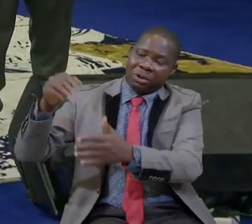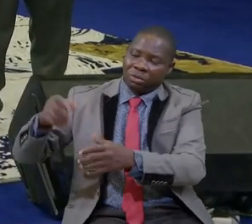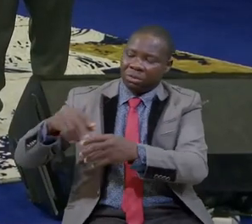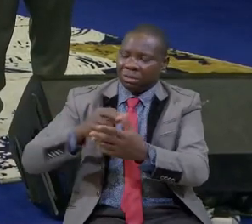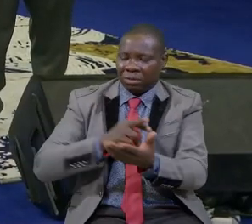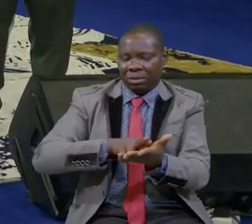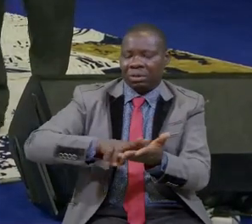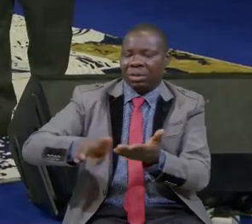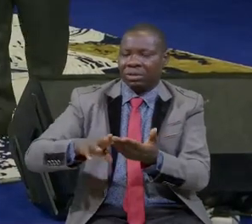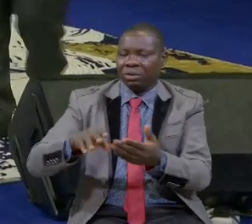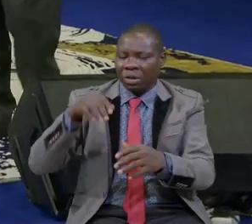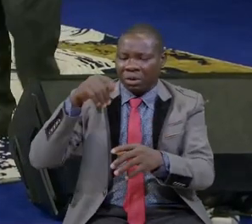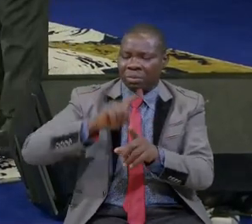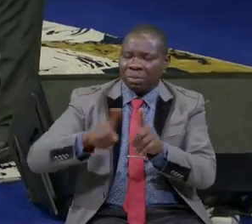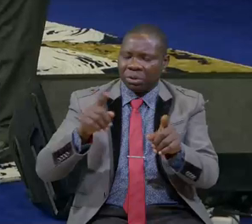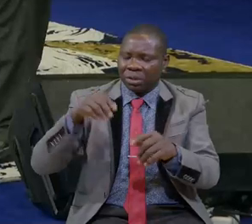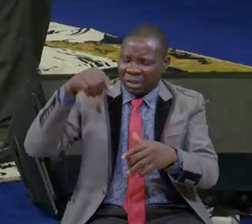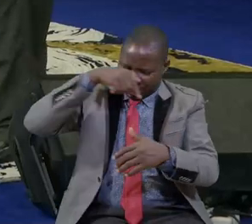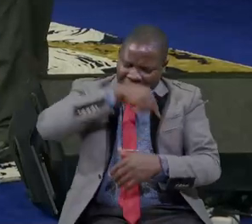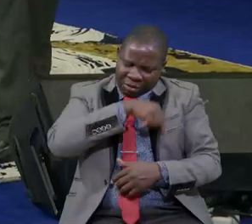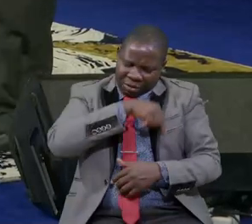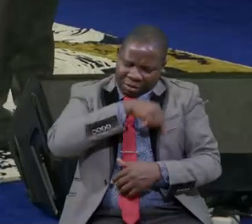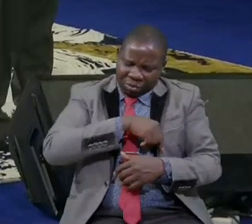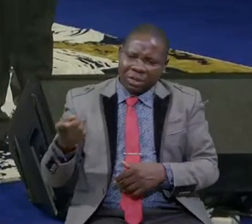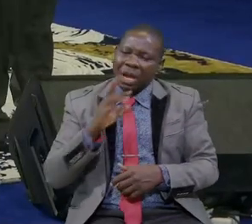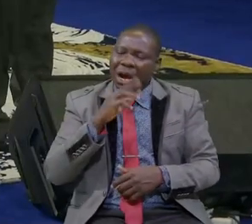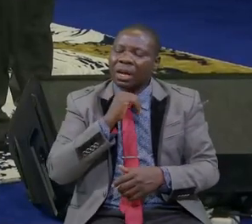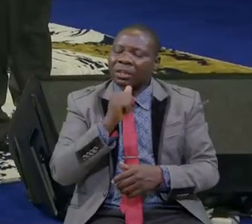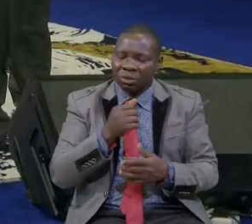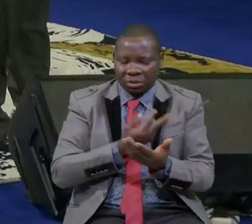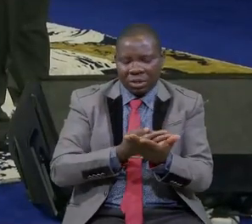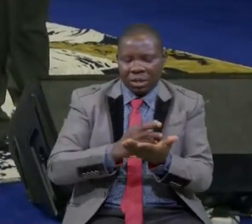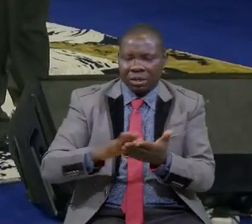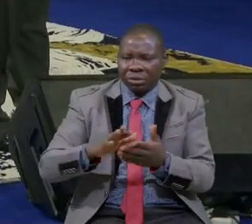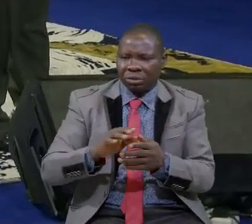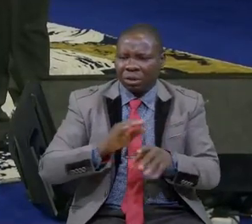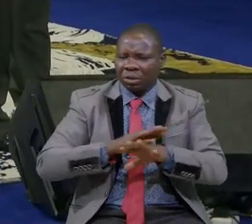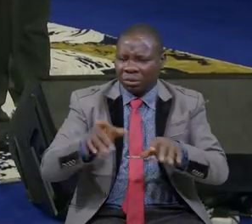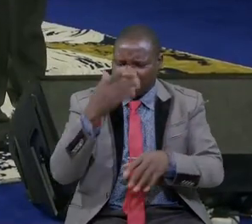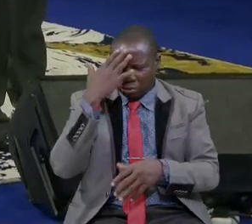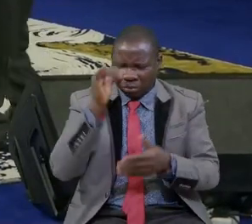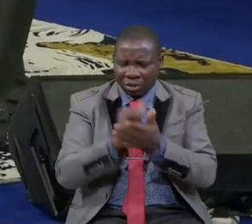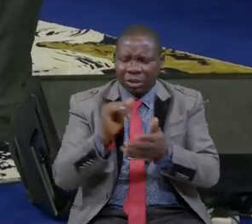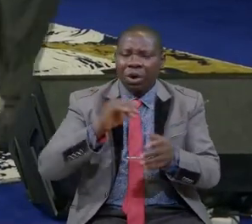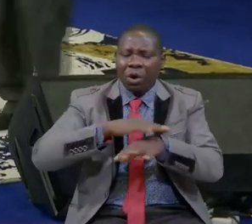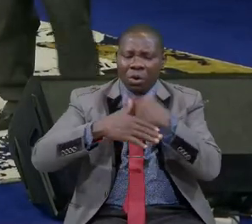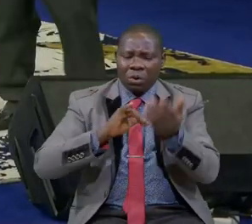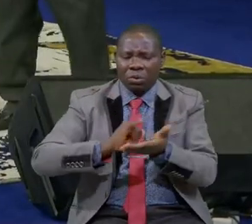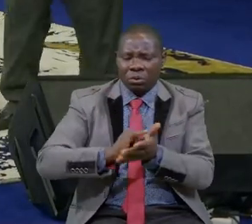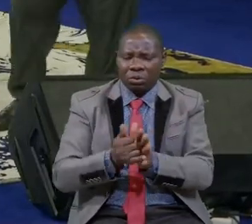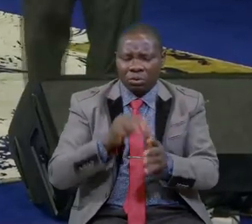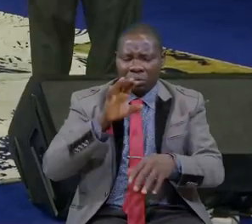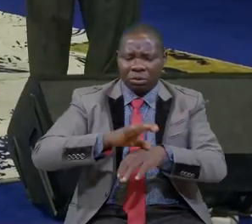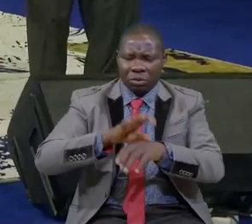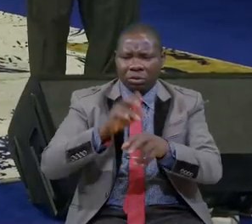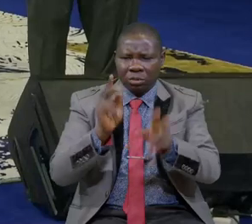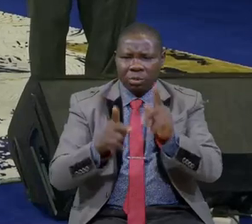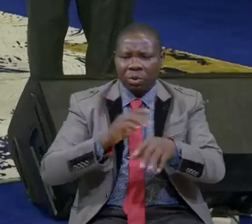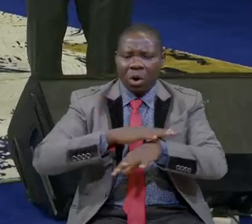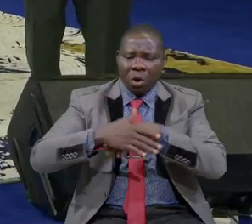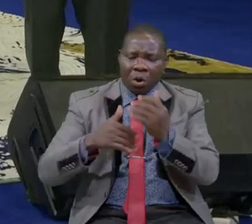they're ungodly. Don't you know that all those church people, all those religious people, all those